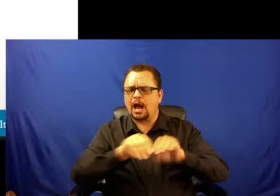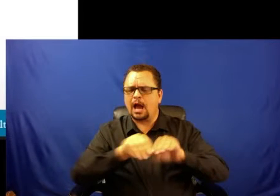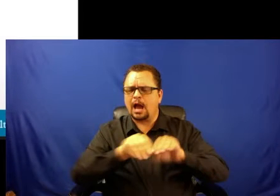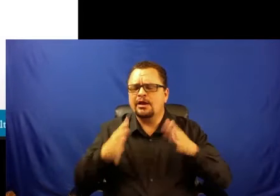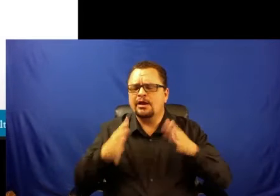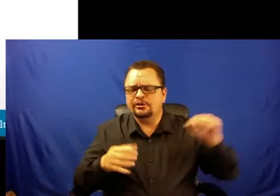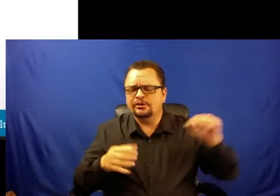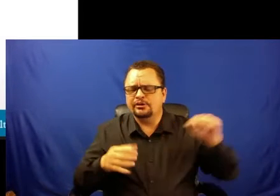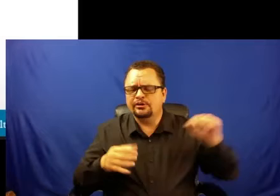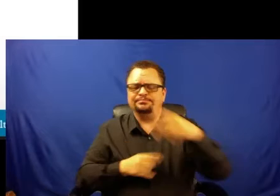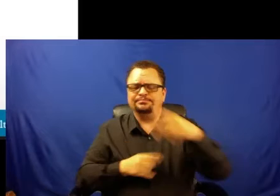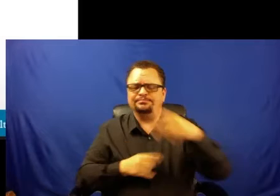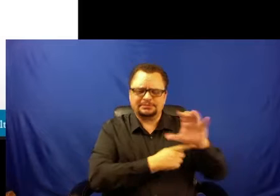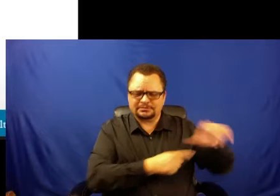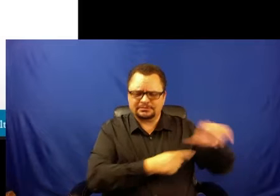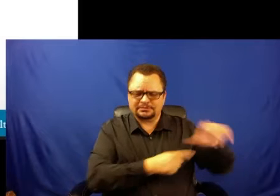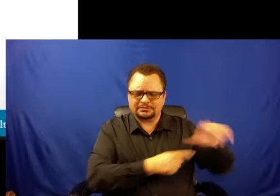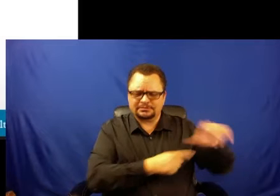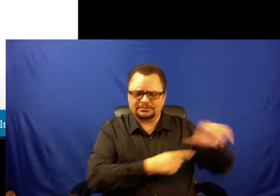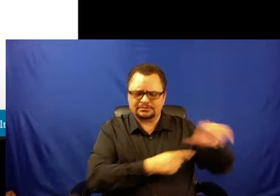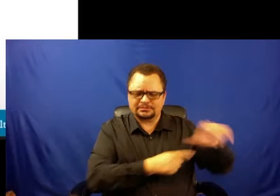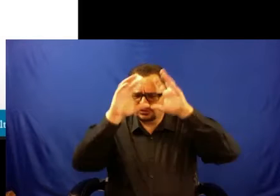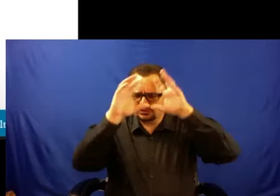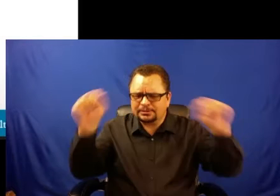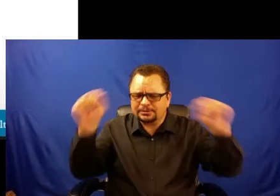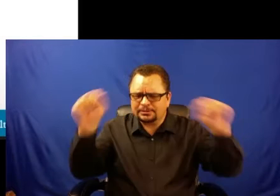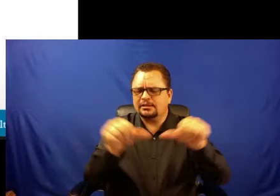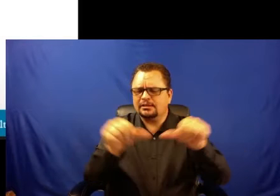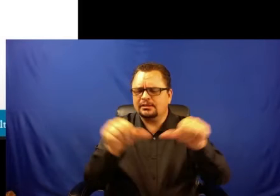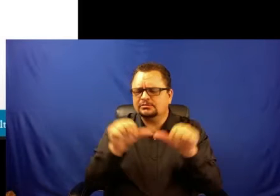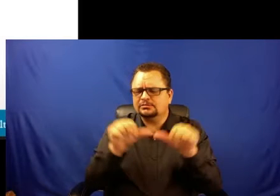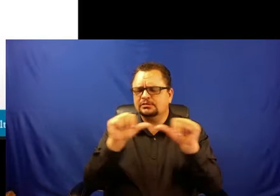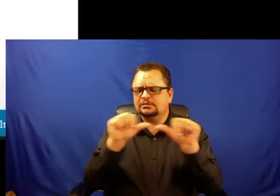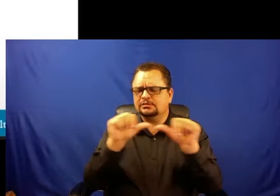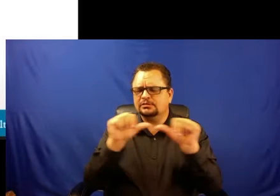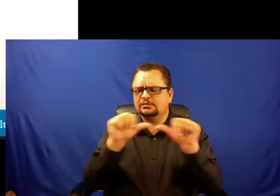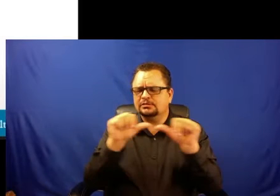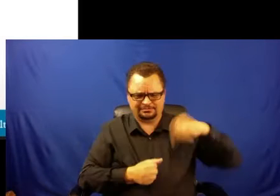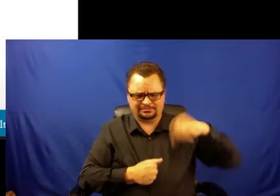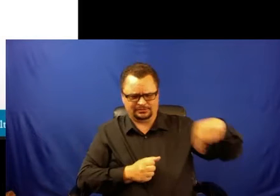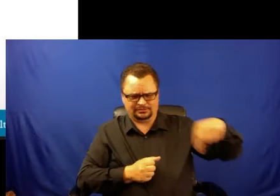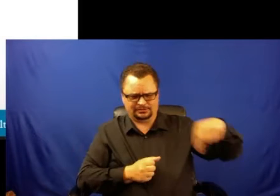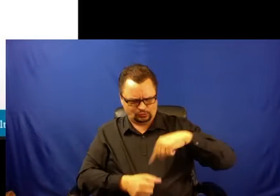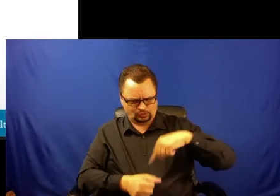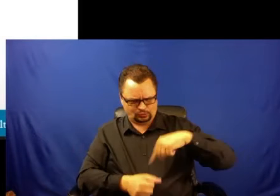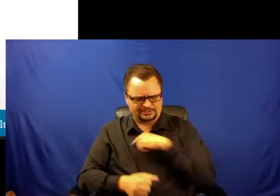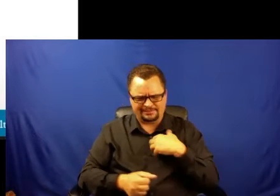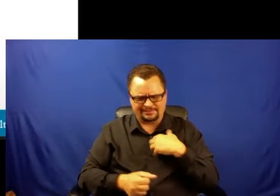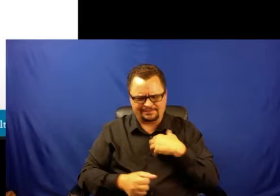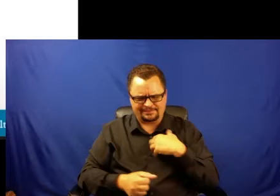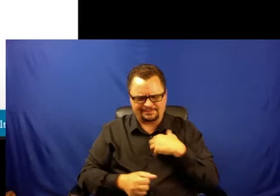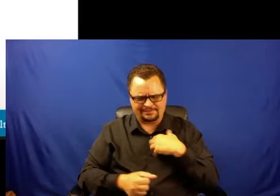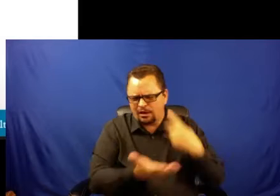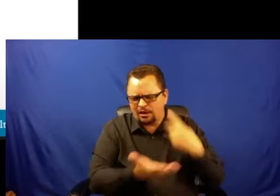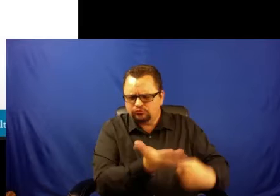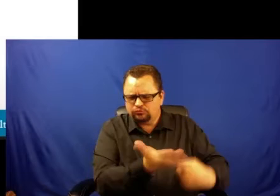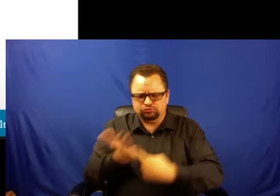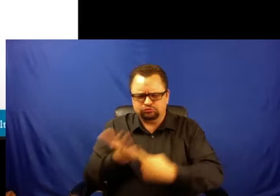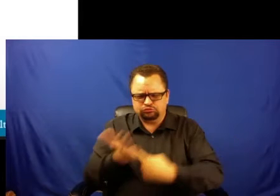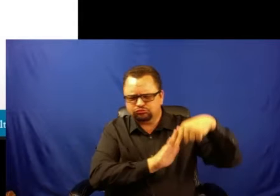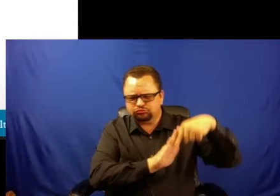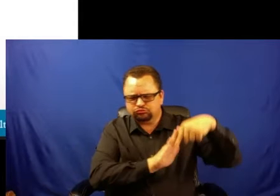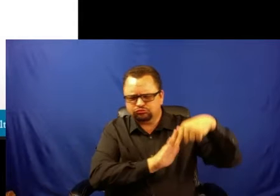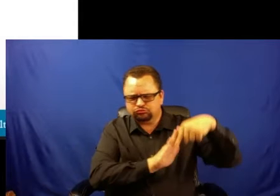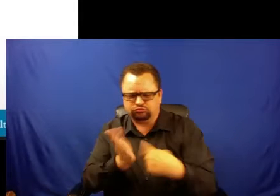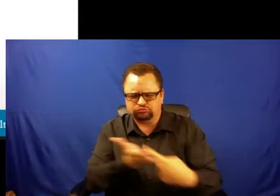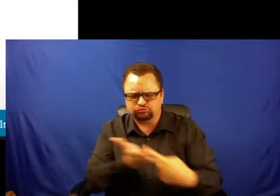robust conversation with each one of those groups and are very much in contact with them at least once a day, if not